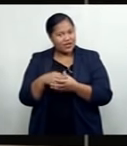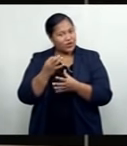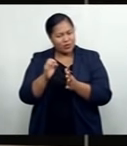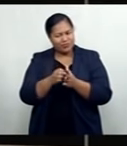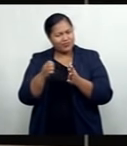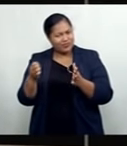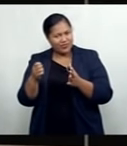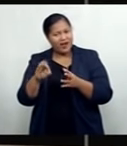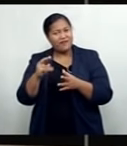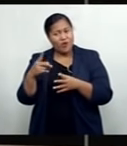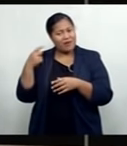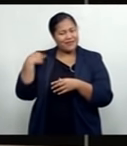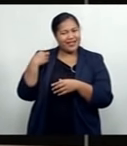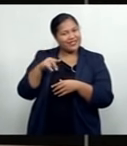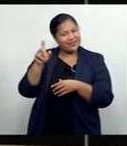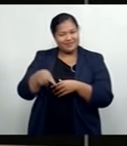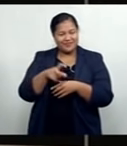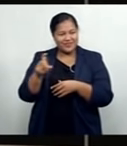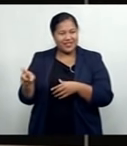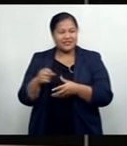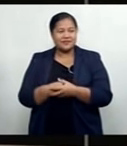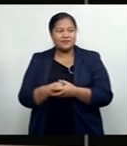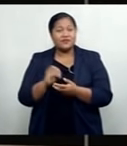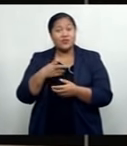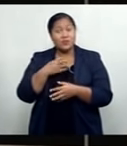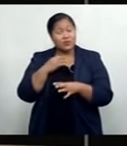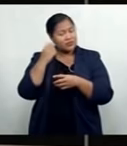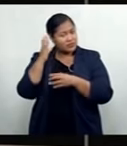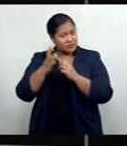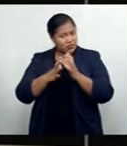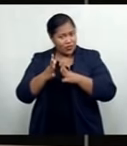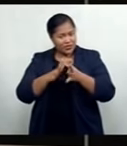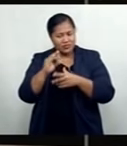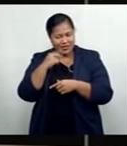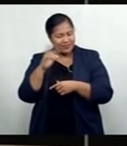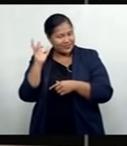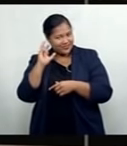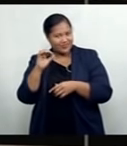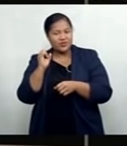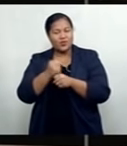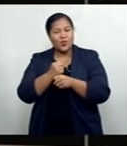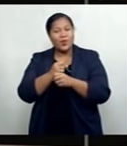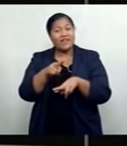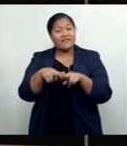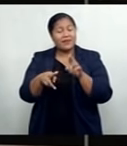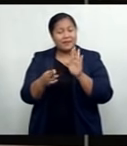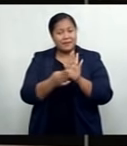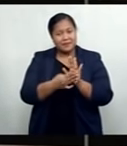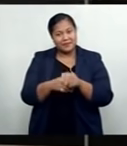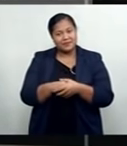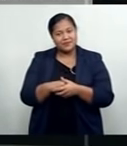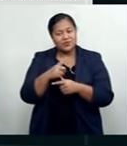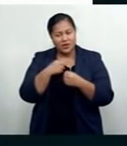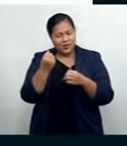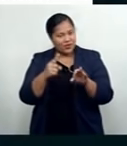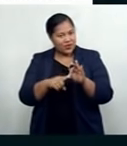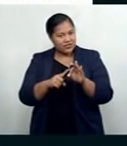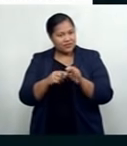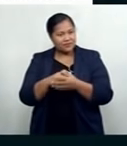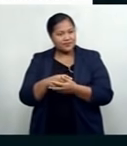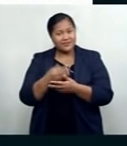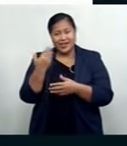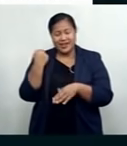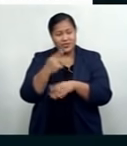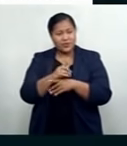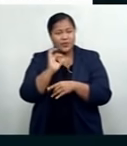for incomplete applications. For these stories and others, tune in daily to our sister radio station Gold FM. To our poll question, last week